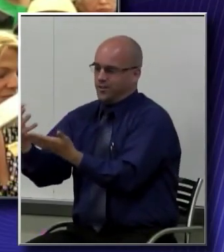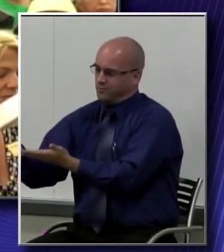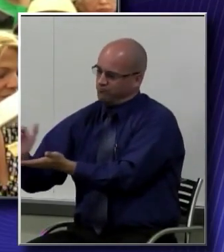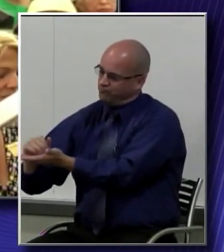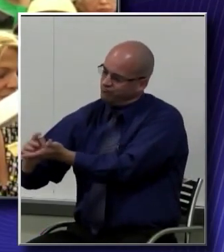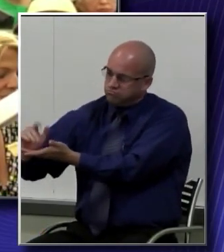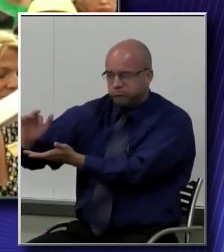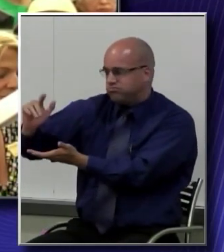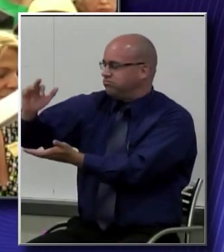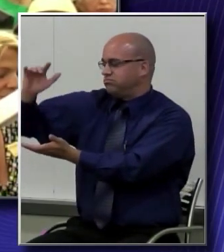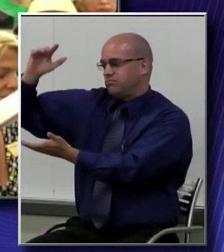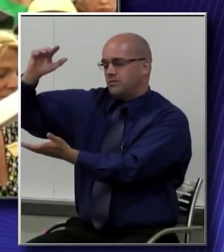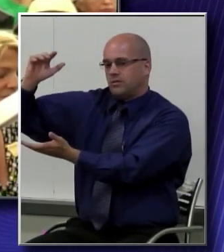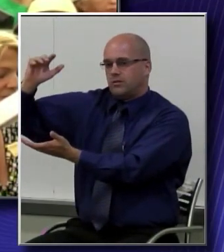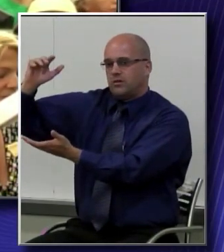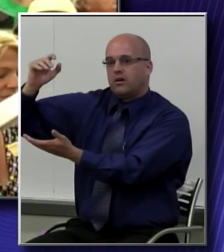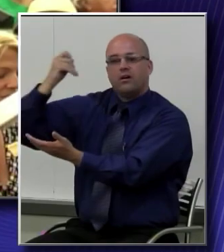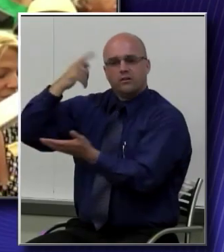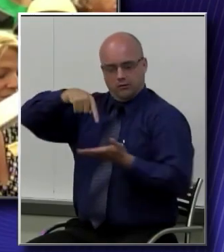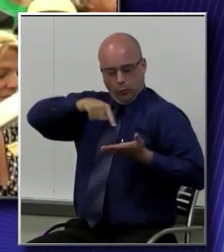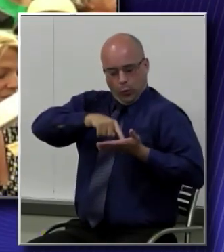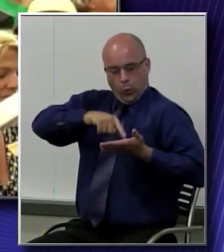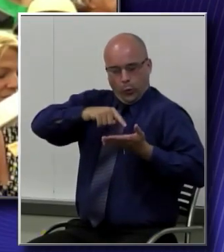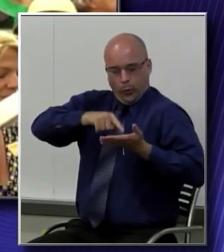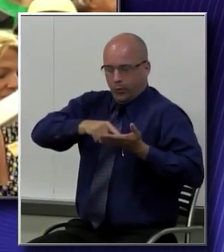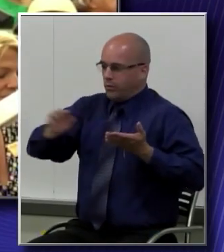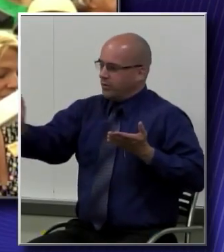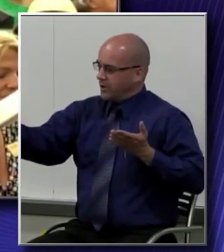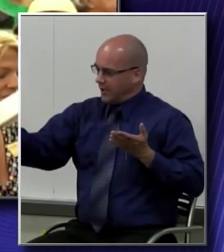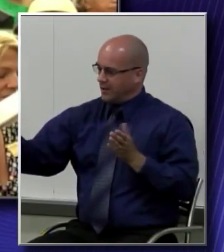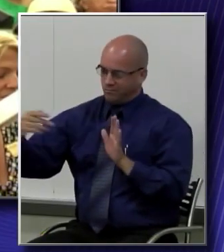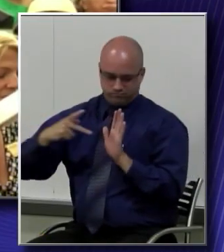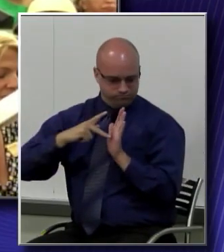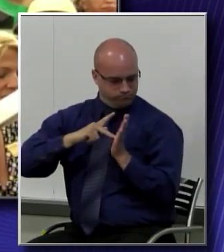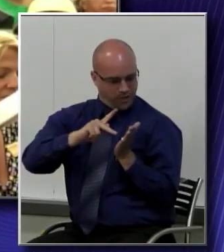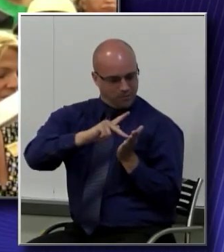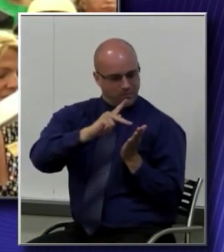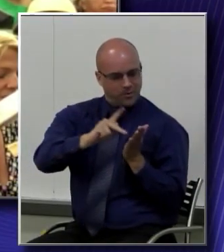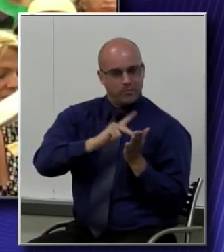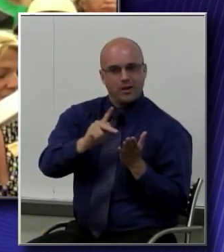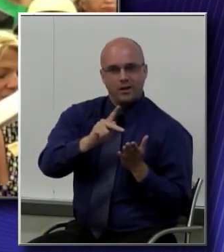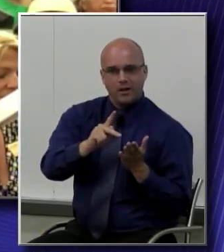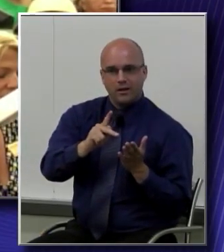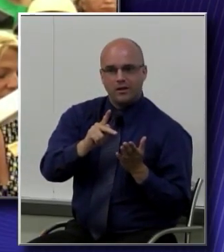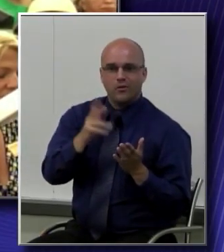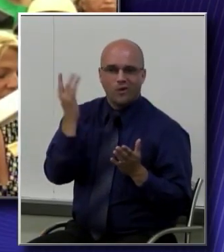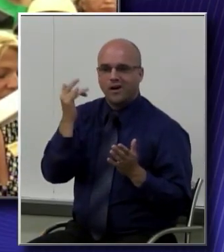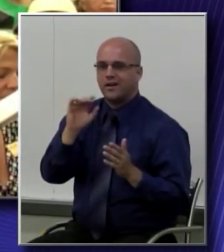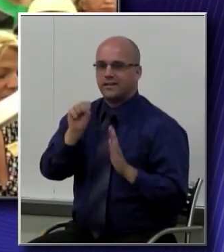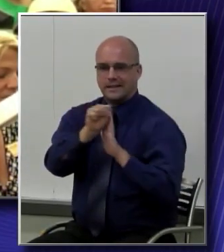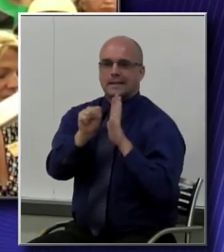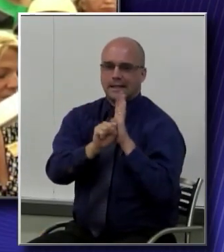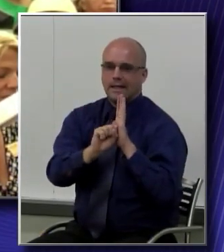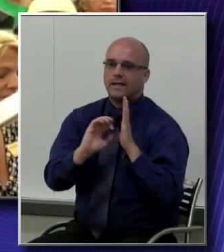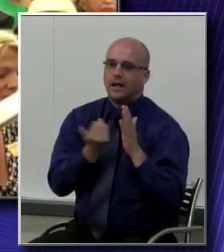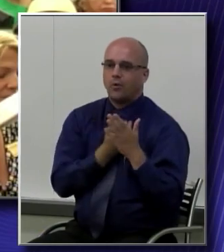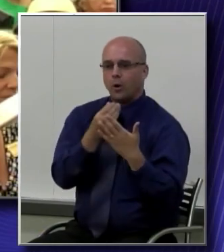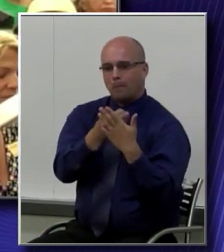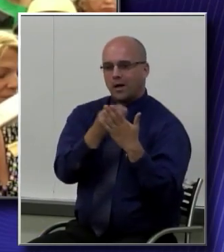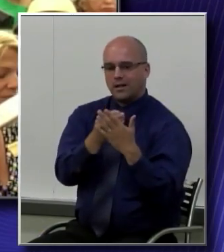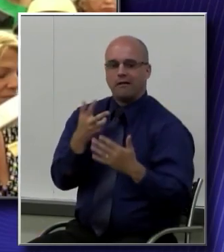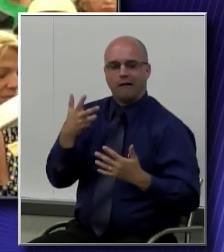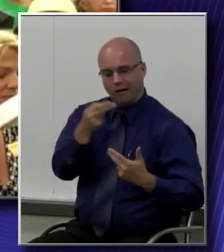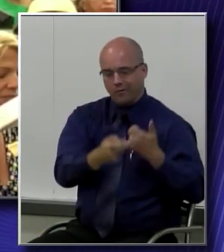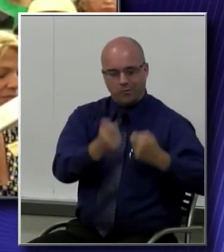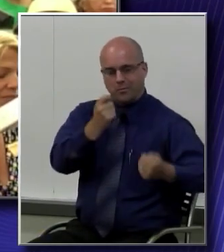could offset some of the hits that we're taking from the state cutting our budget, etc. So